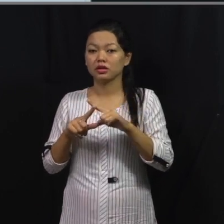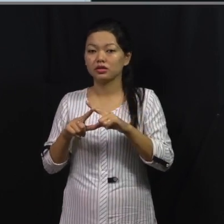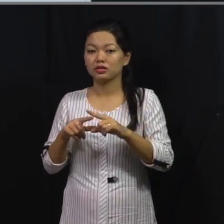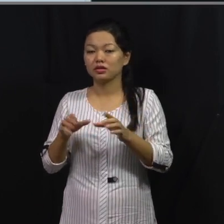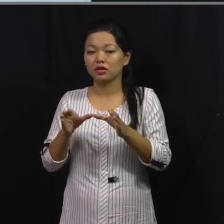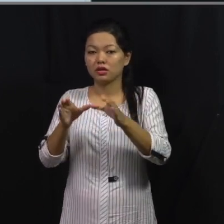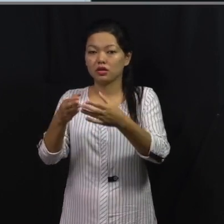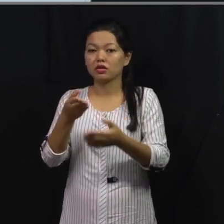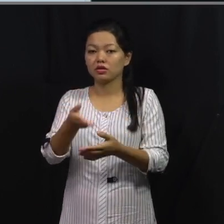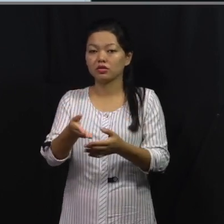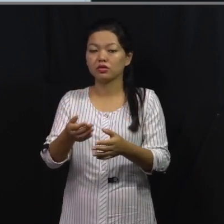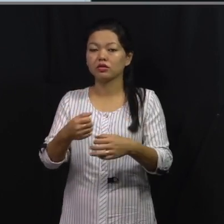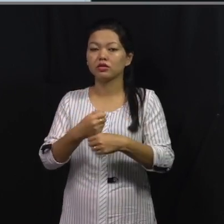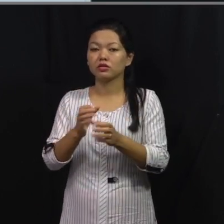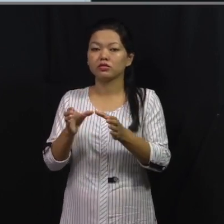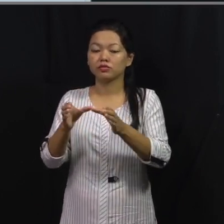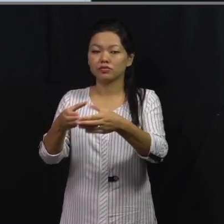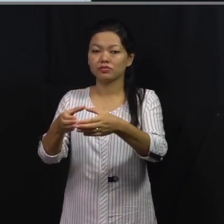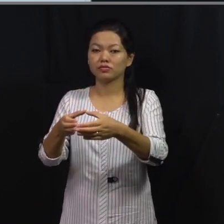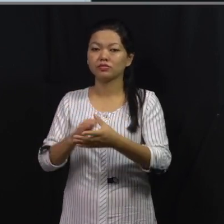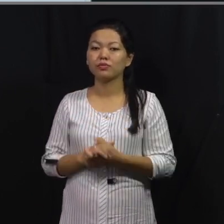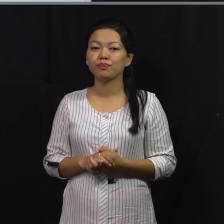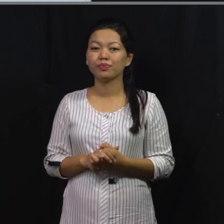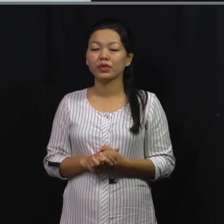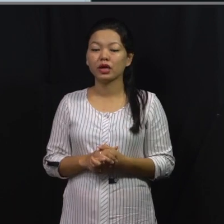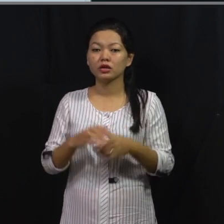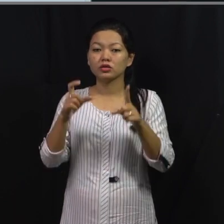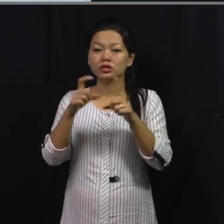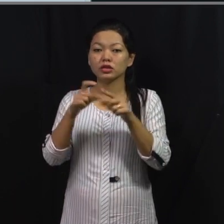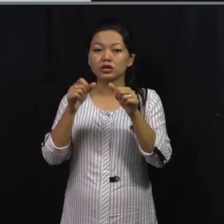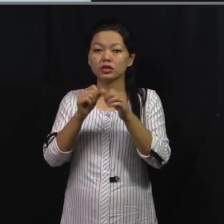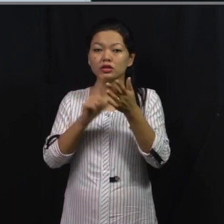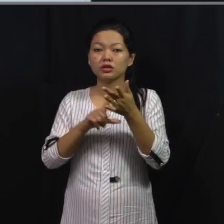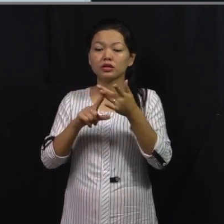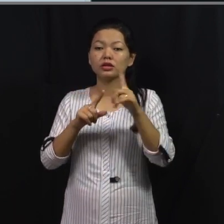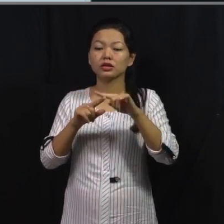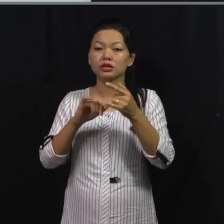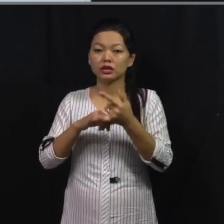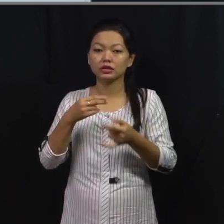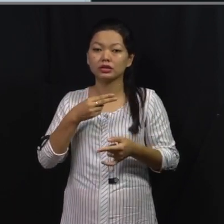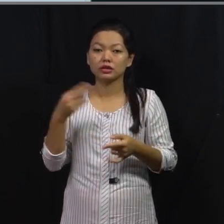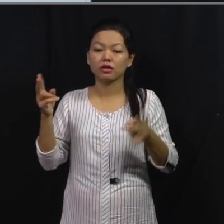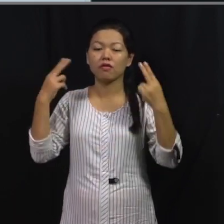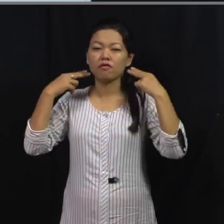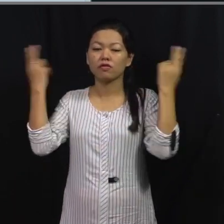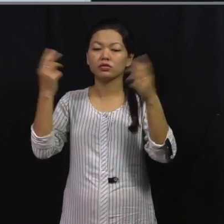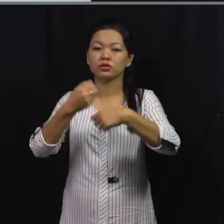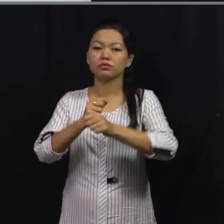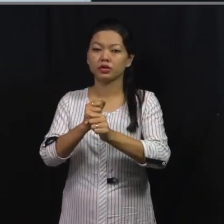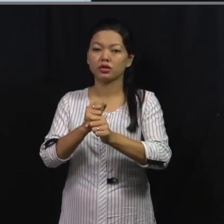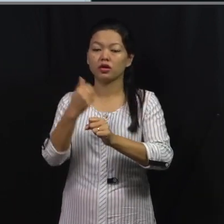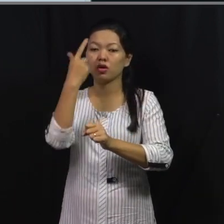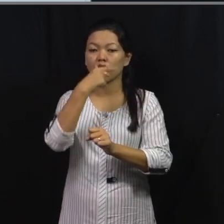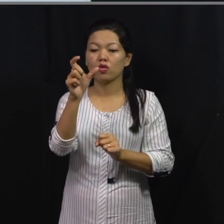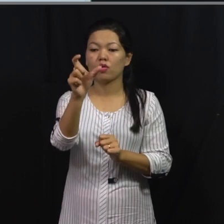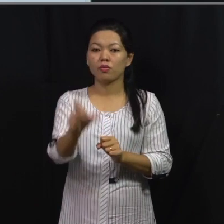they popularized this particular name called as Dalits. Okay, Dalits here. Now, they are